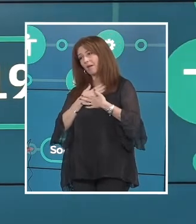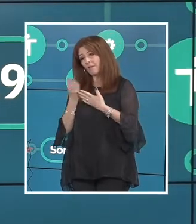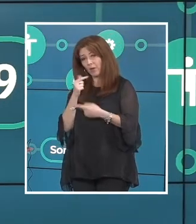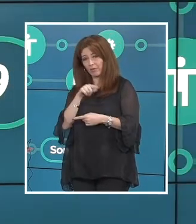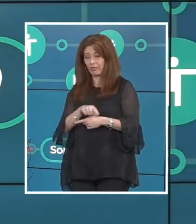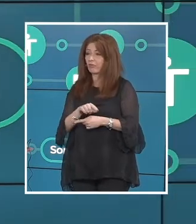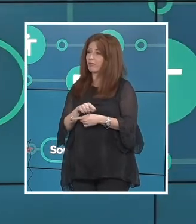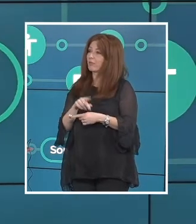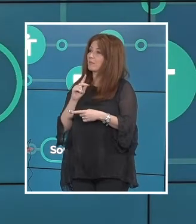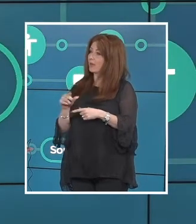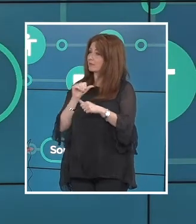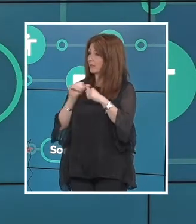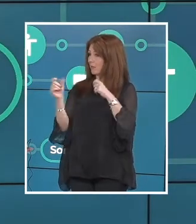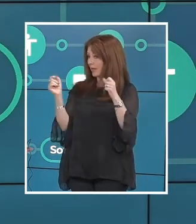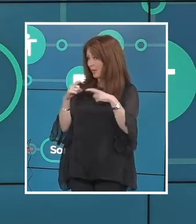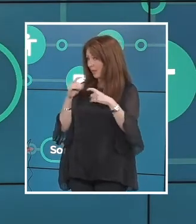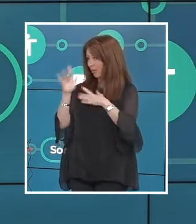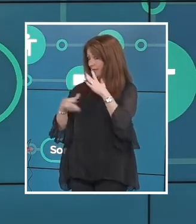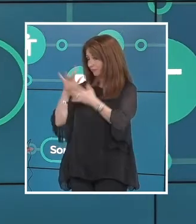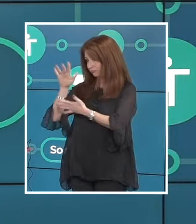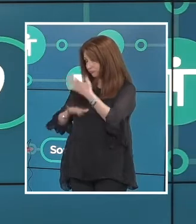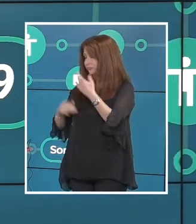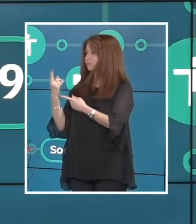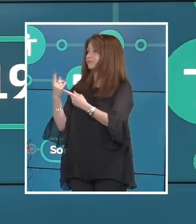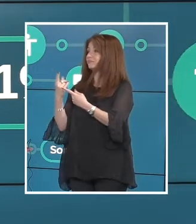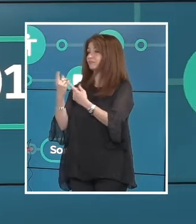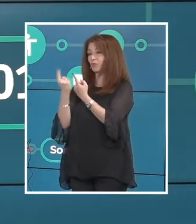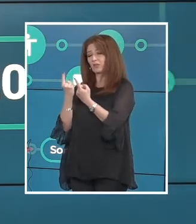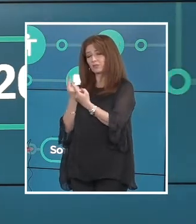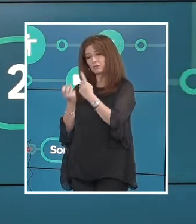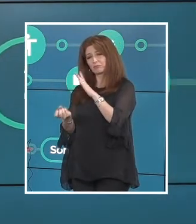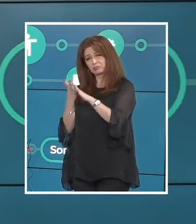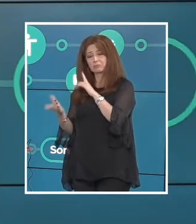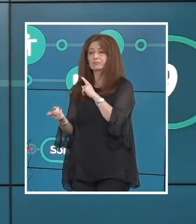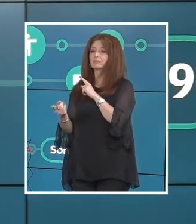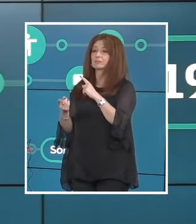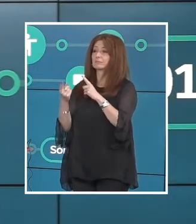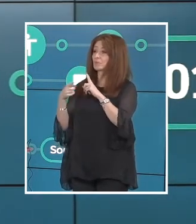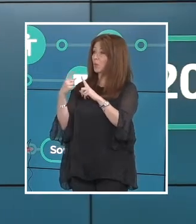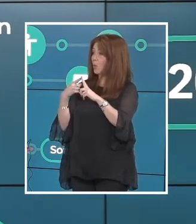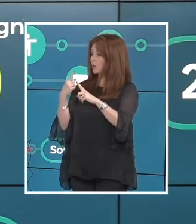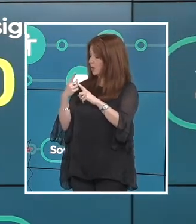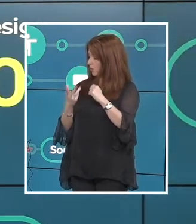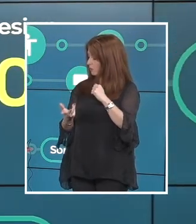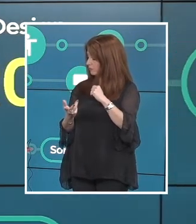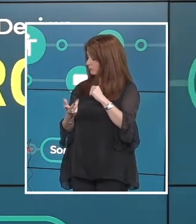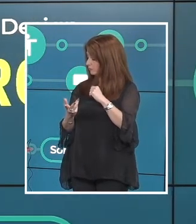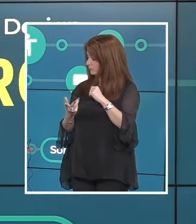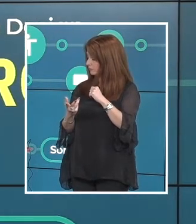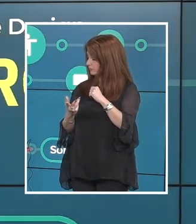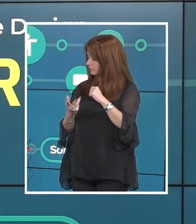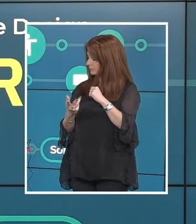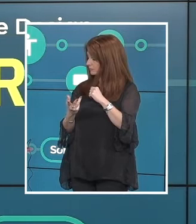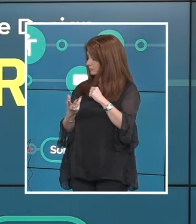company email address, our intranet page with a bunch of different resources, and also our Slack community. So we have an accessibility